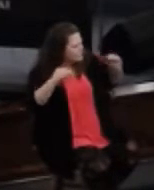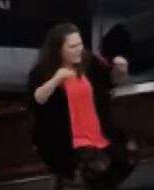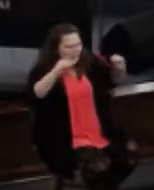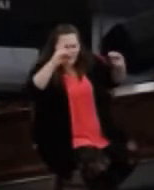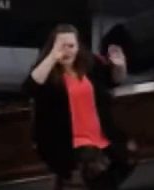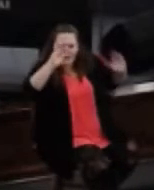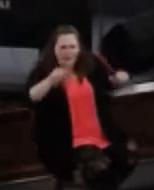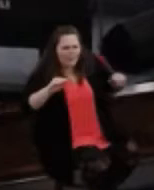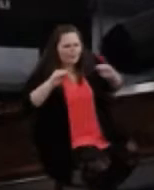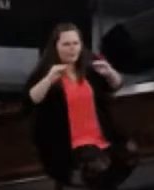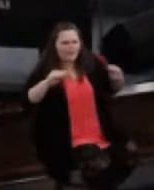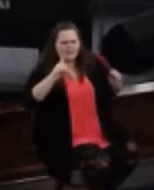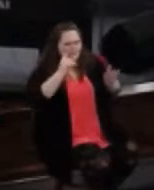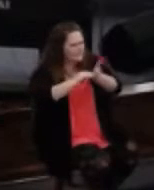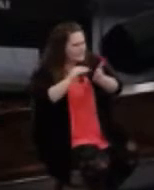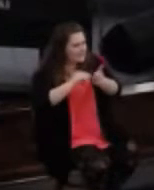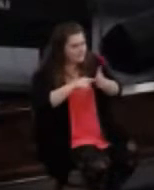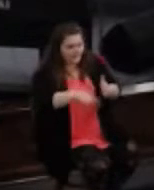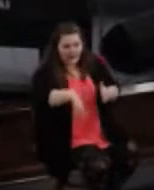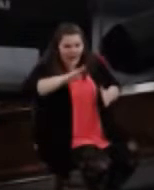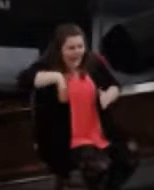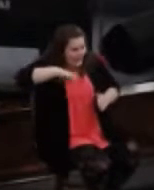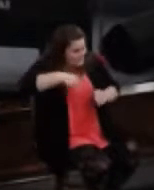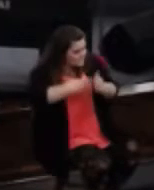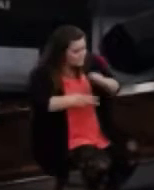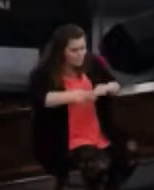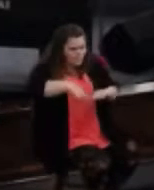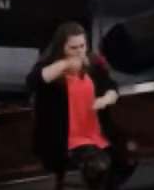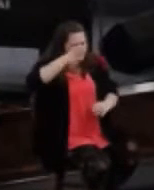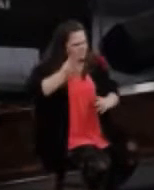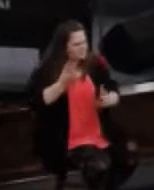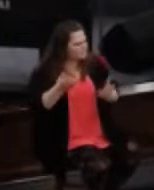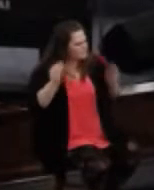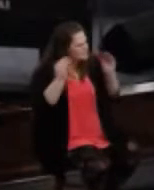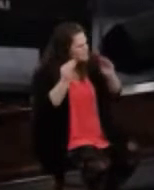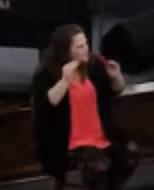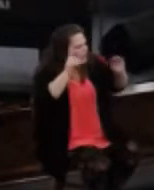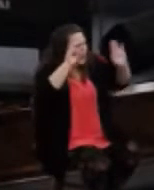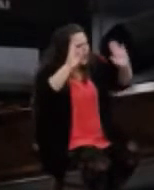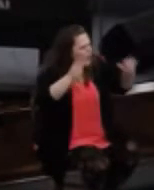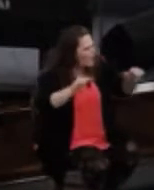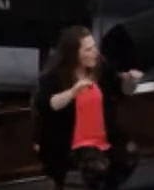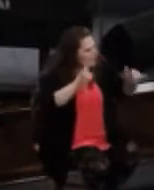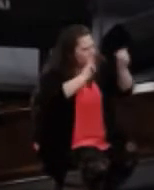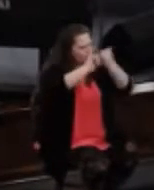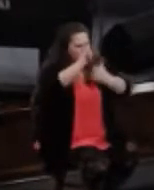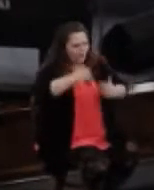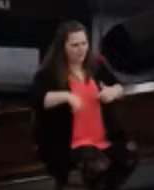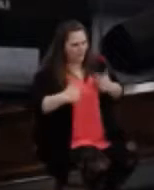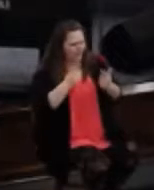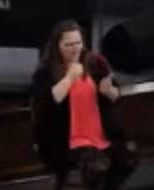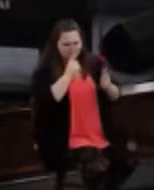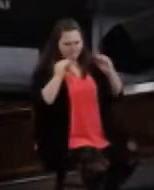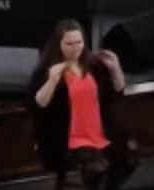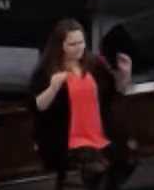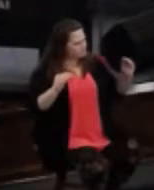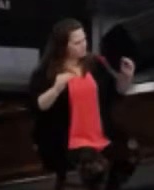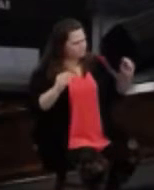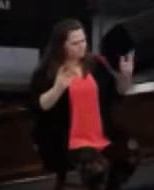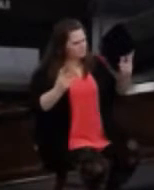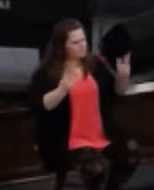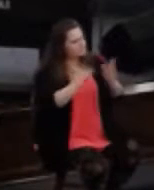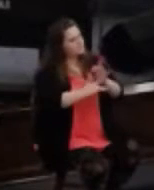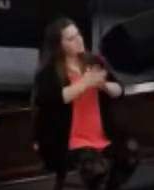forgiveness. If he hadn't risen from the dead, there'd be no hope of eternal life. Jesus said in John